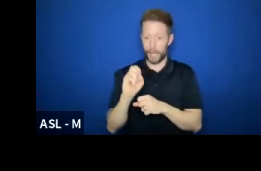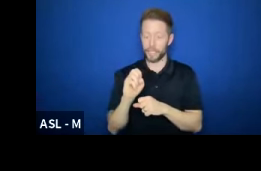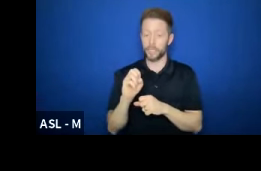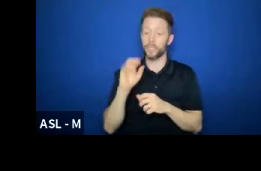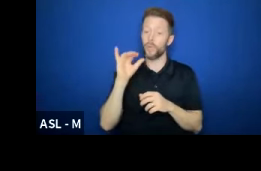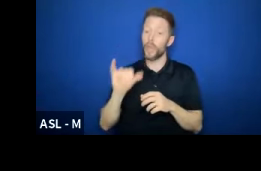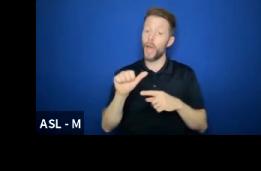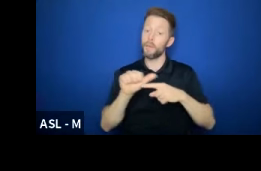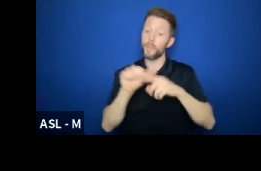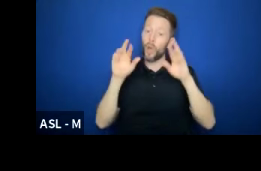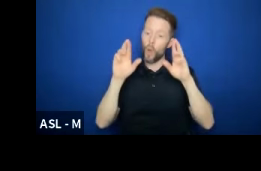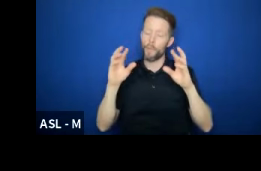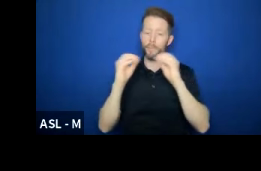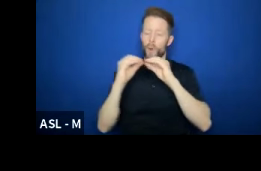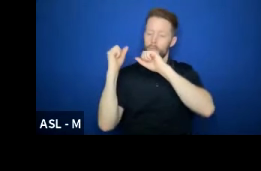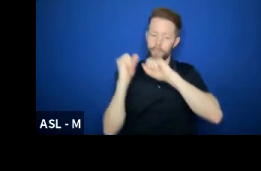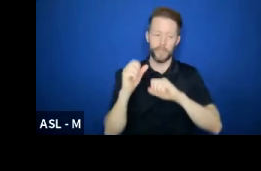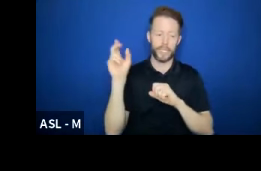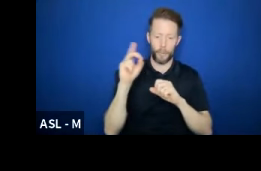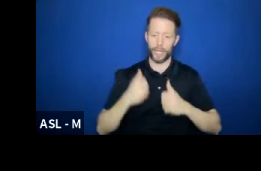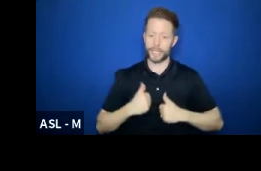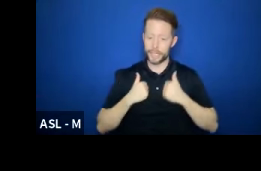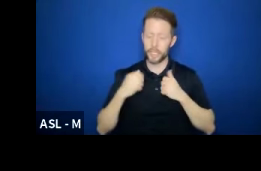we can have a more democratic kind of existence and more